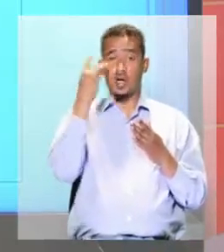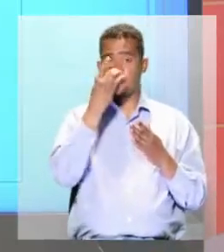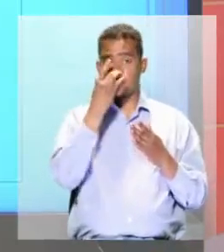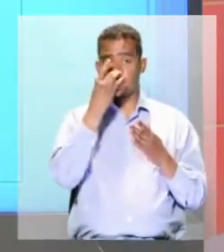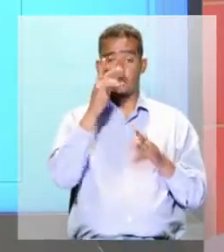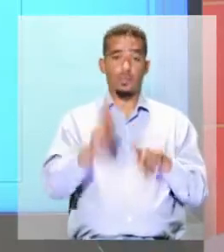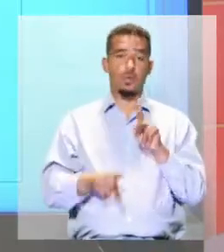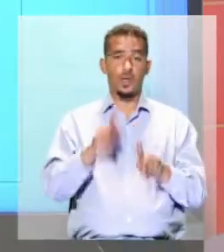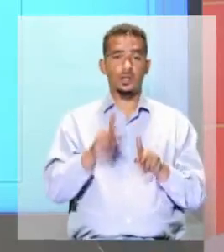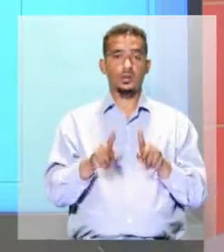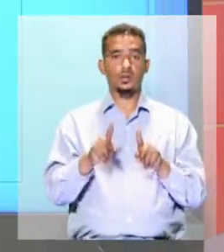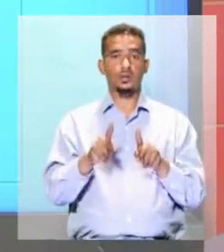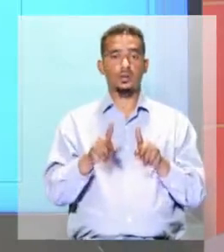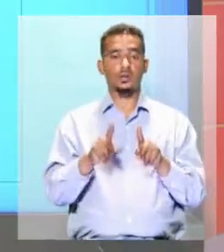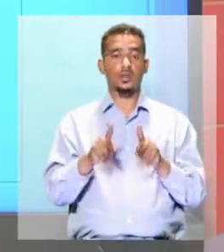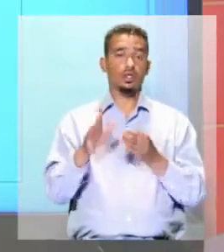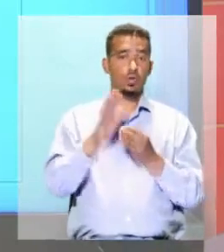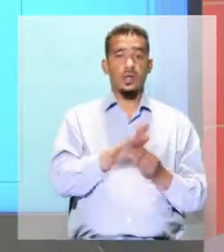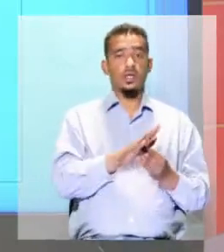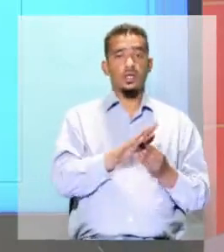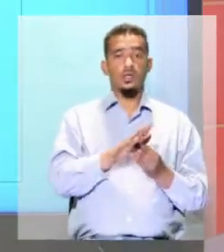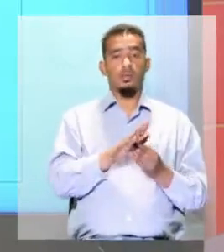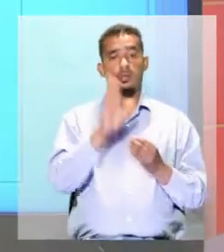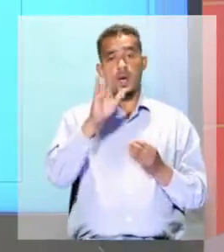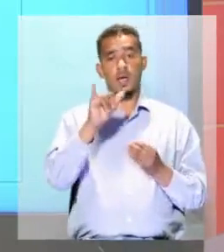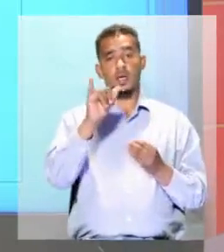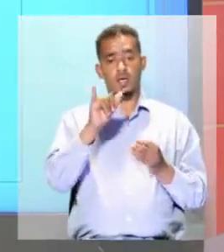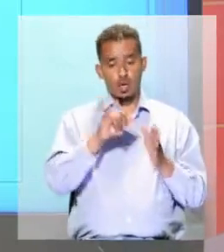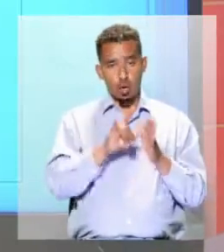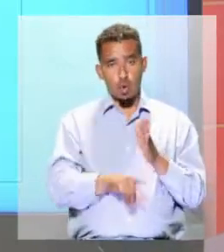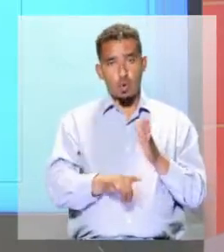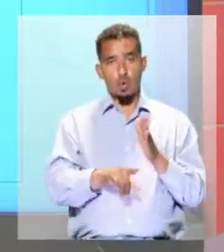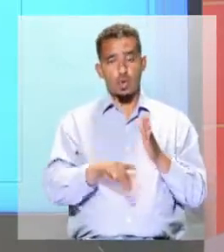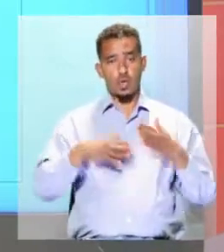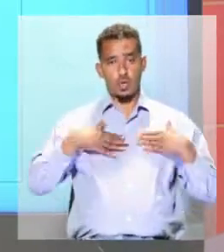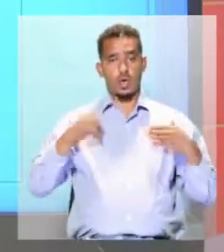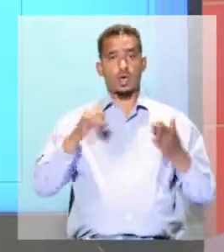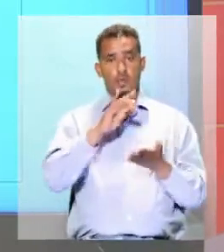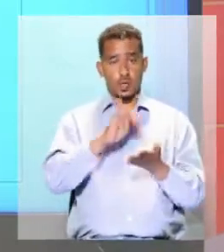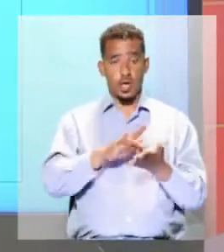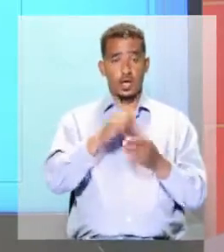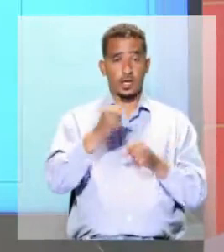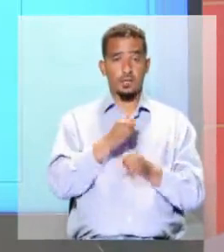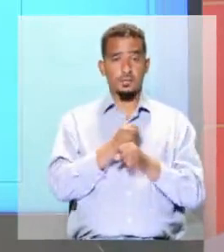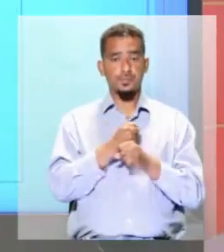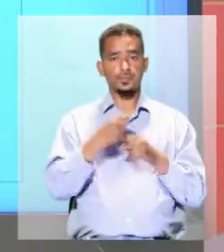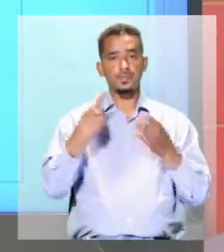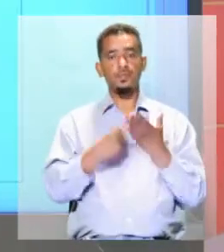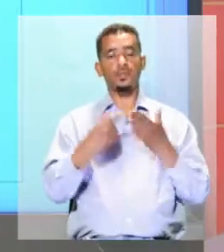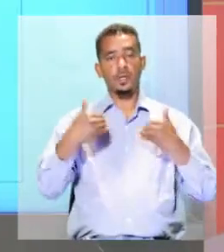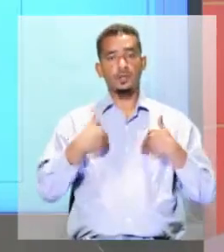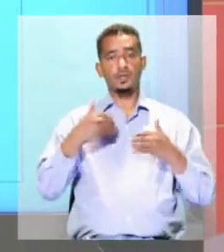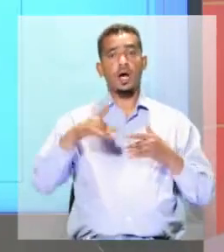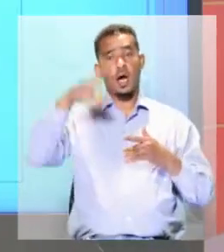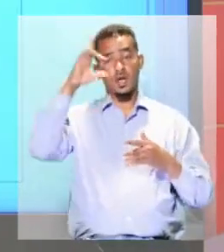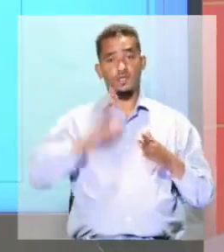African population dominated by low median age, it is young age group. It has high